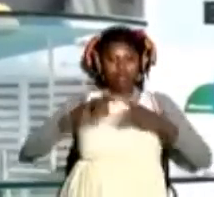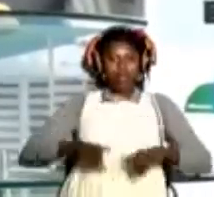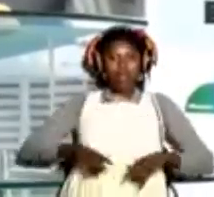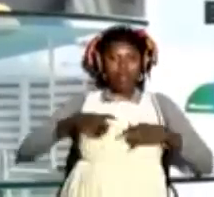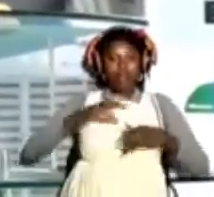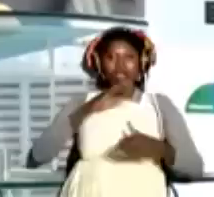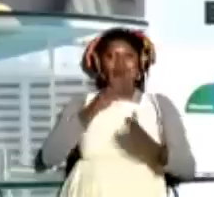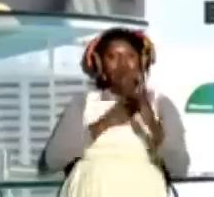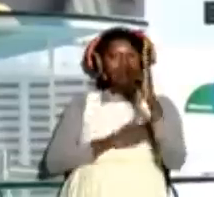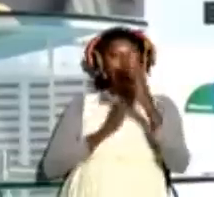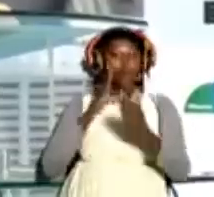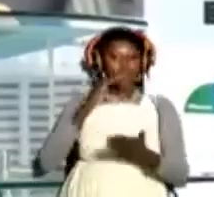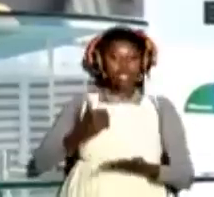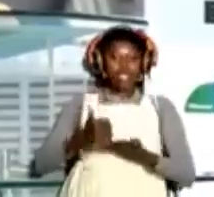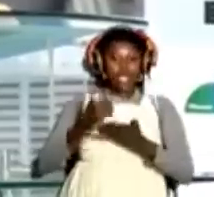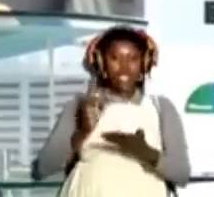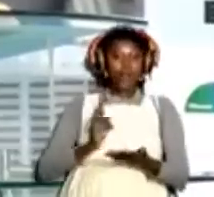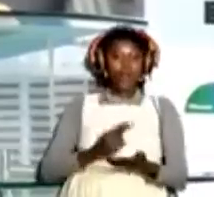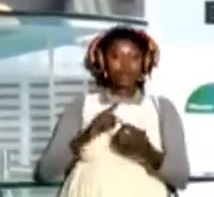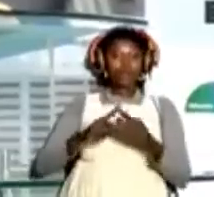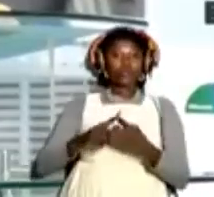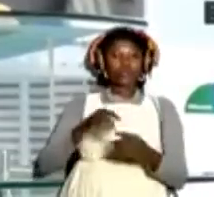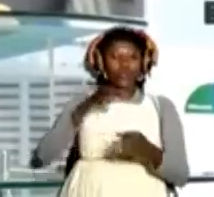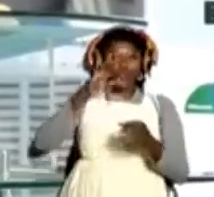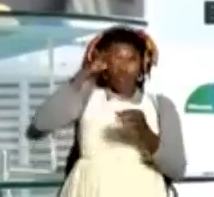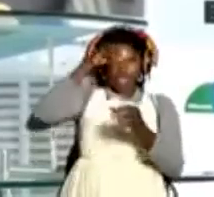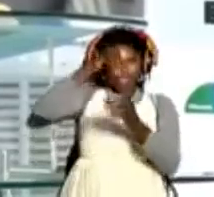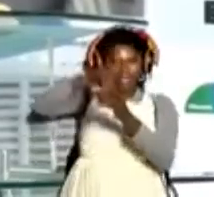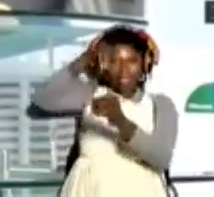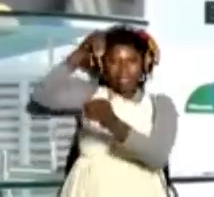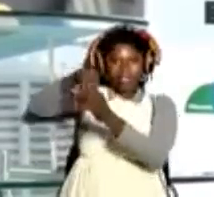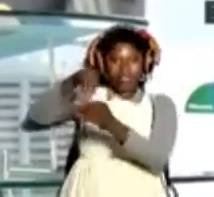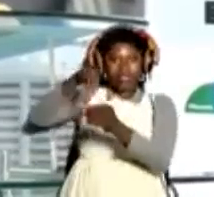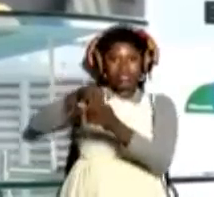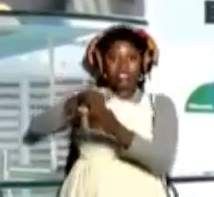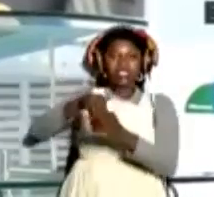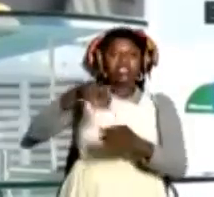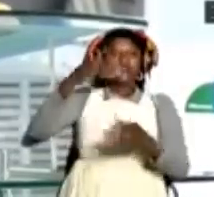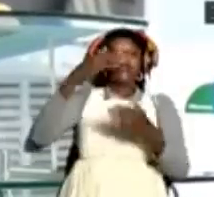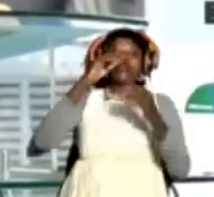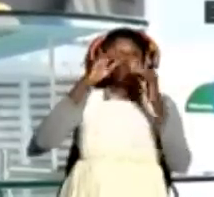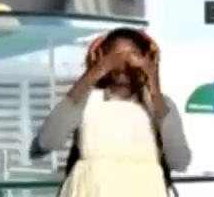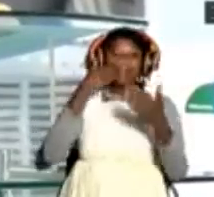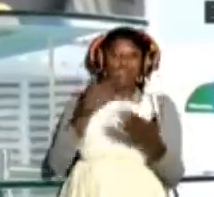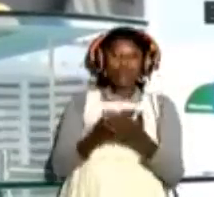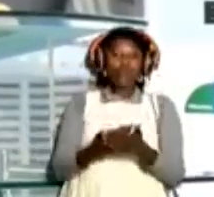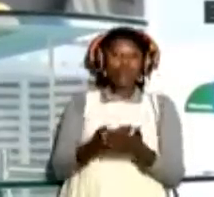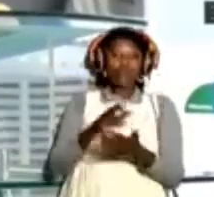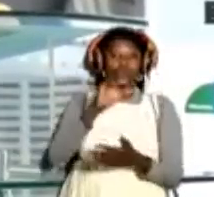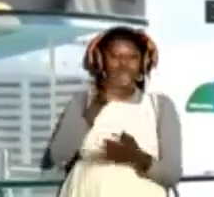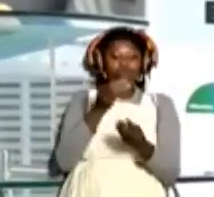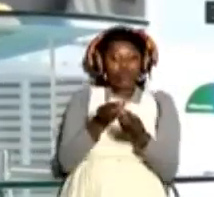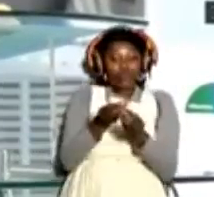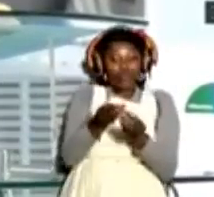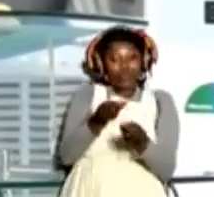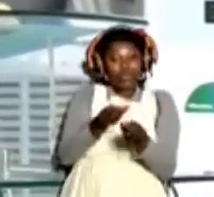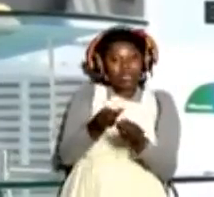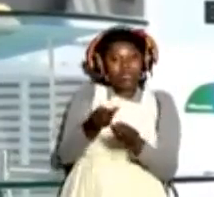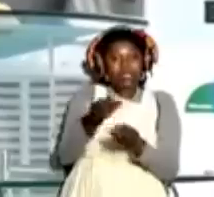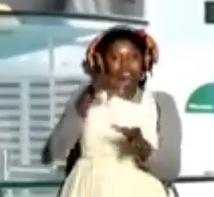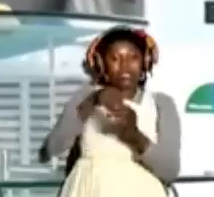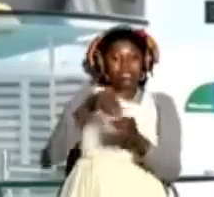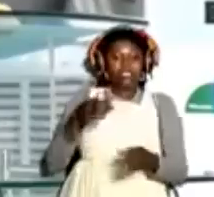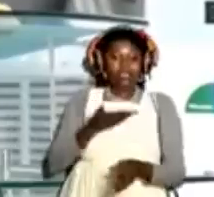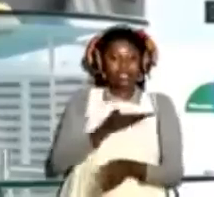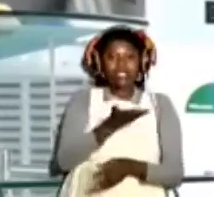seeds into their lives such that when we sit back, we see them